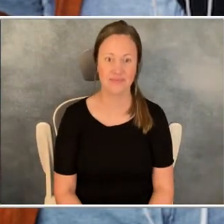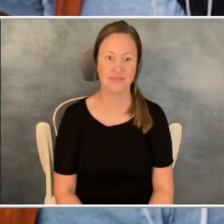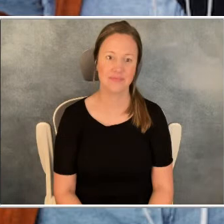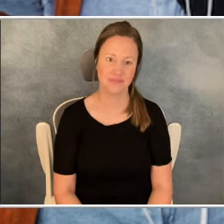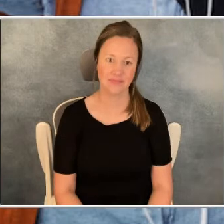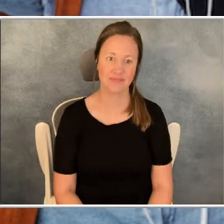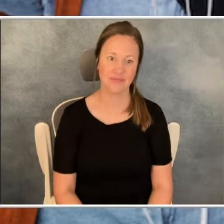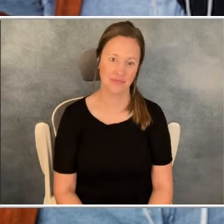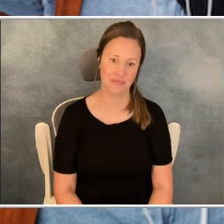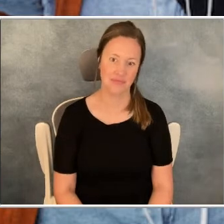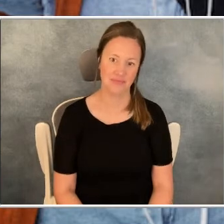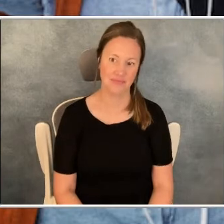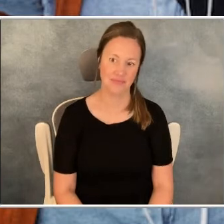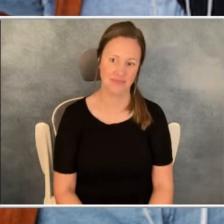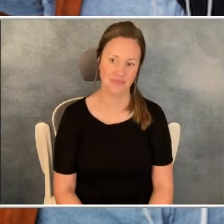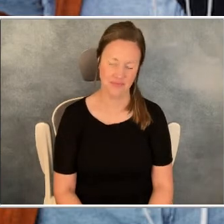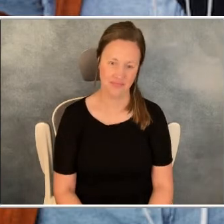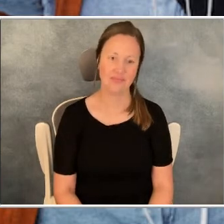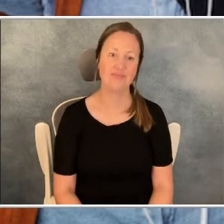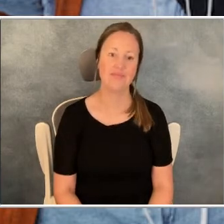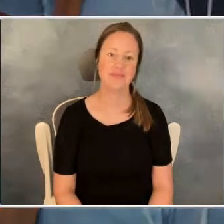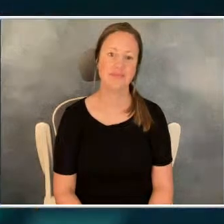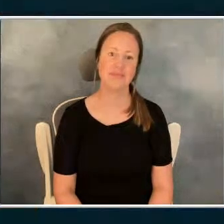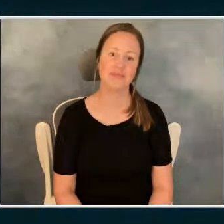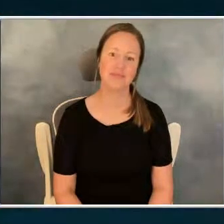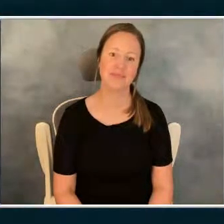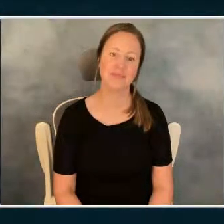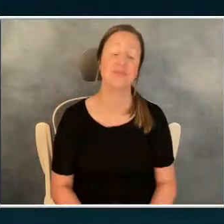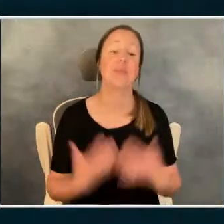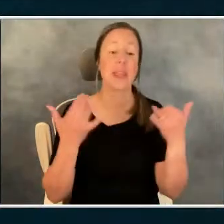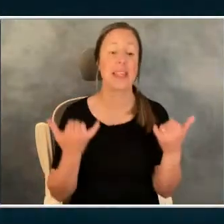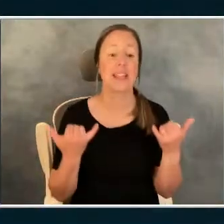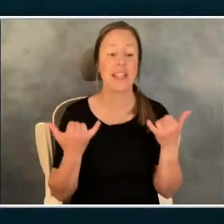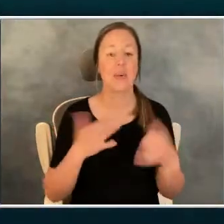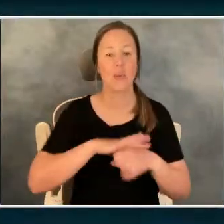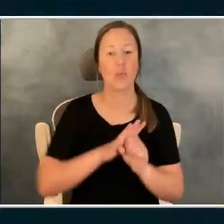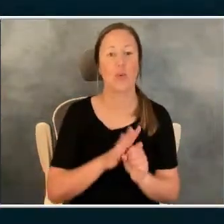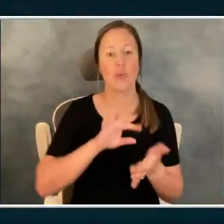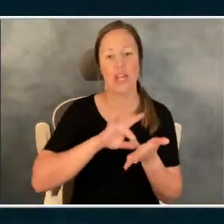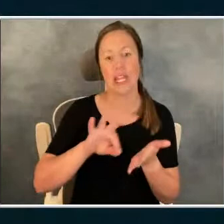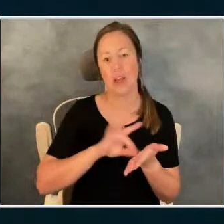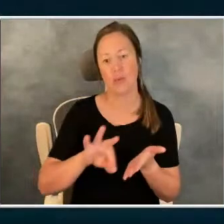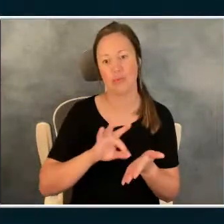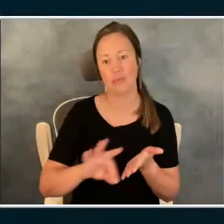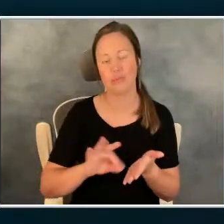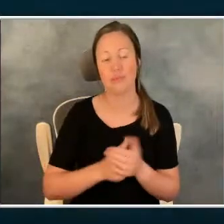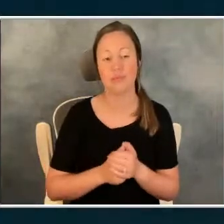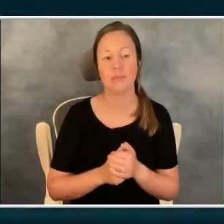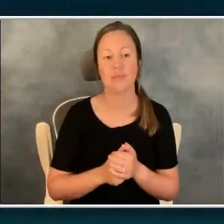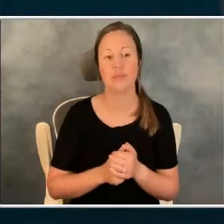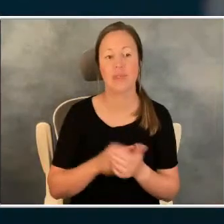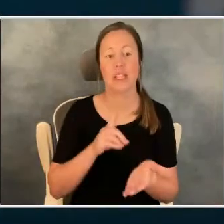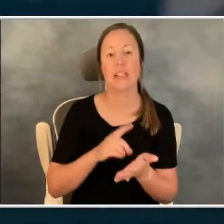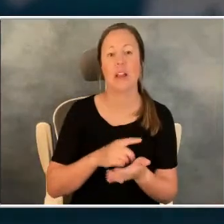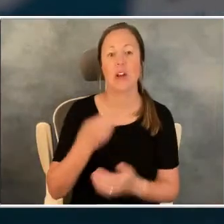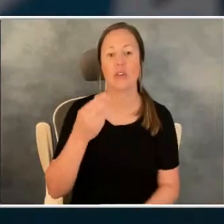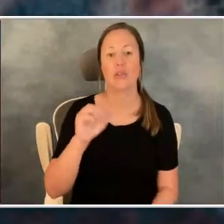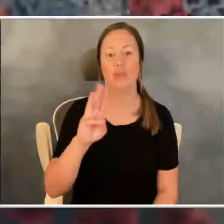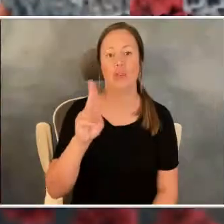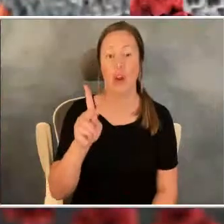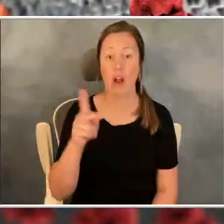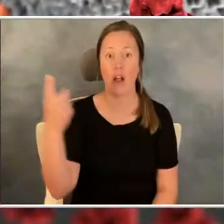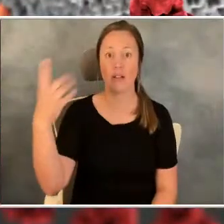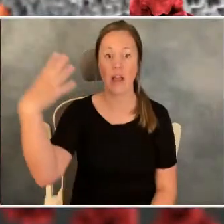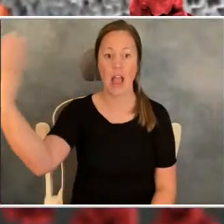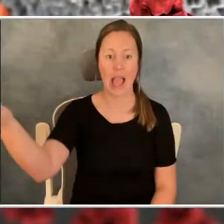or email the Medical News Network. We're going to take a look now at our COVID count. Doc Hawk is out doing some work today. Actually, I think he's having to do